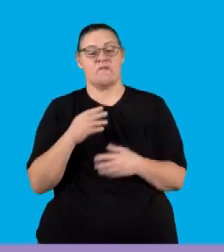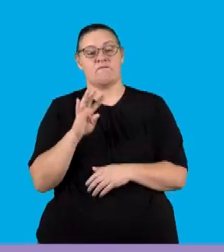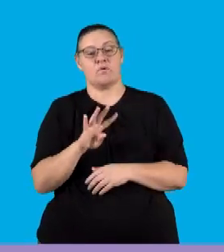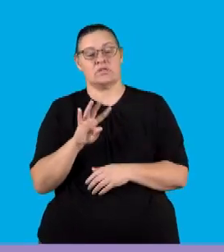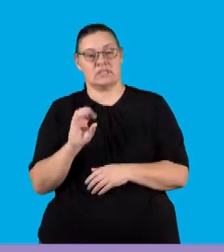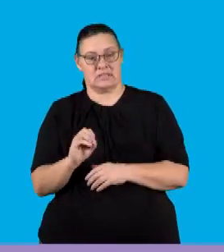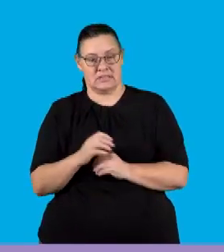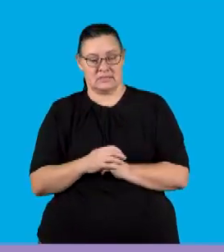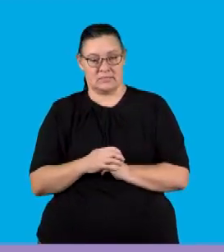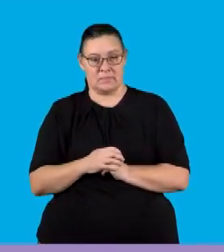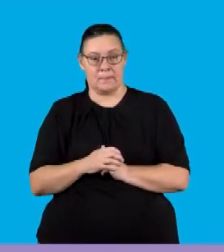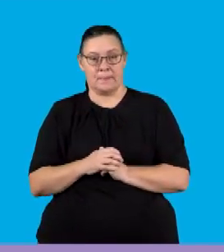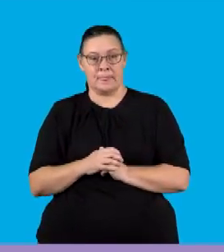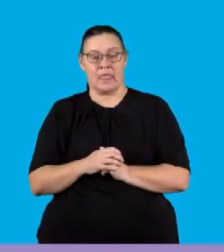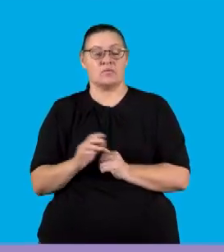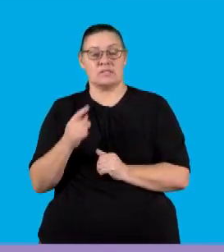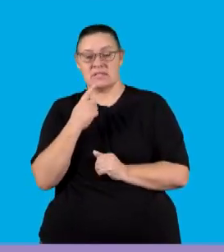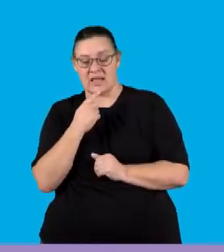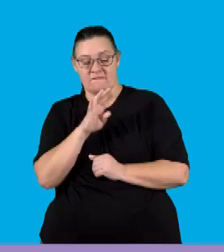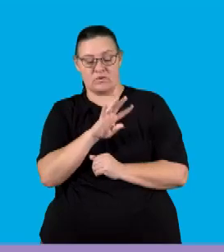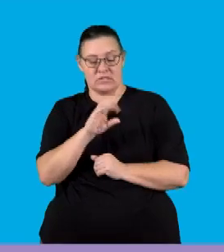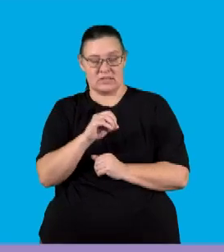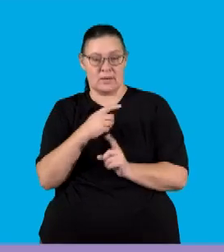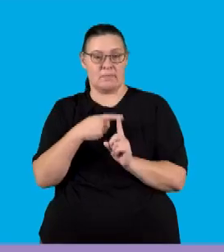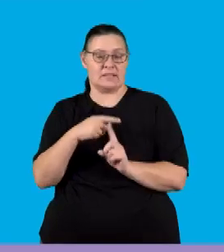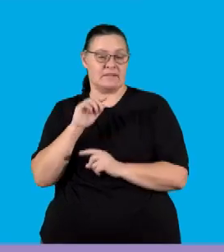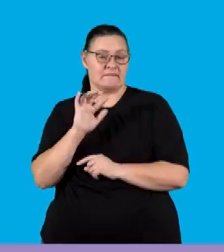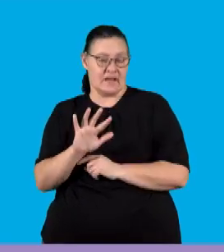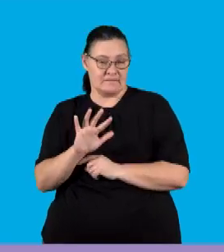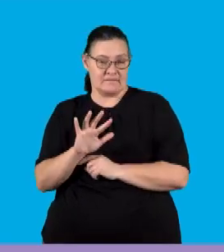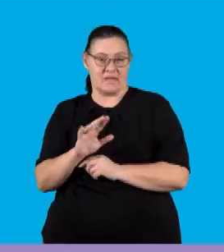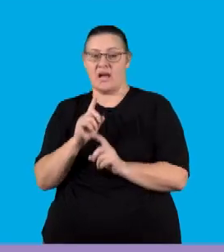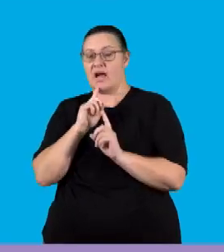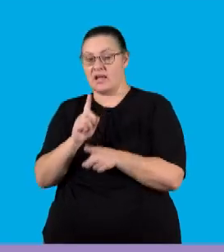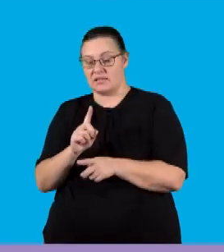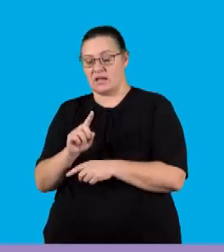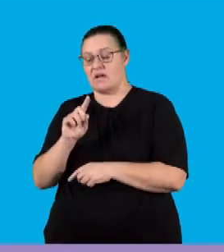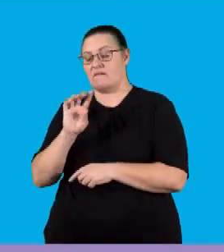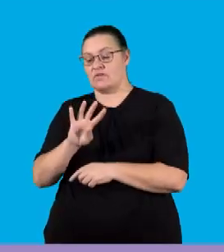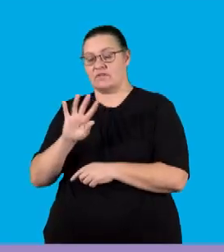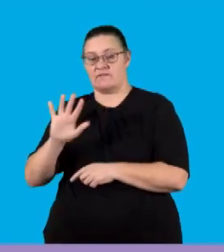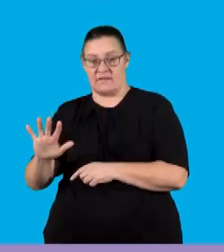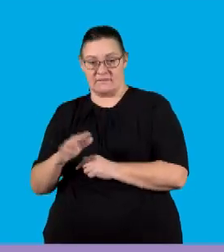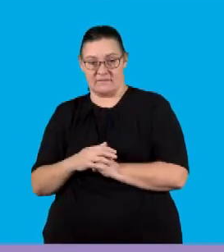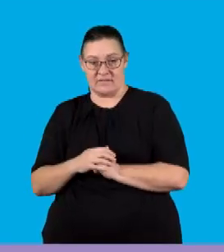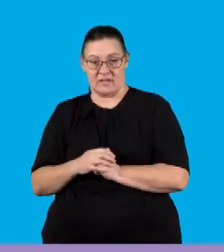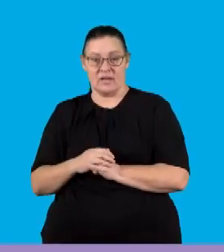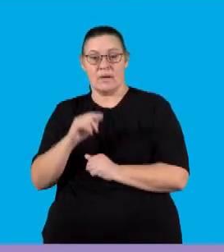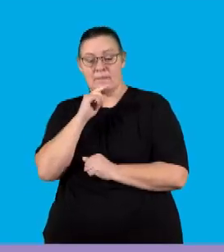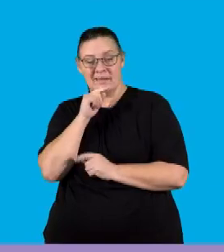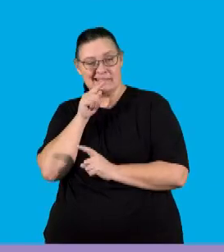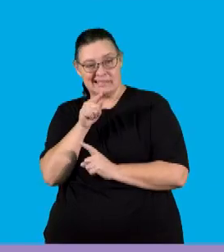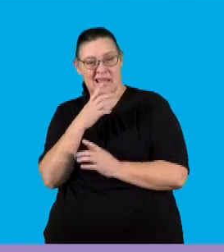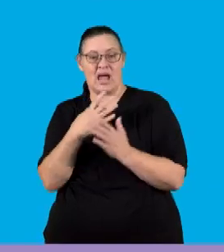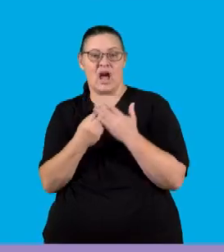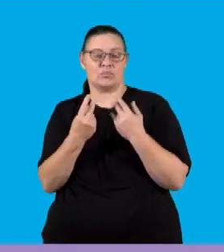a 40. And when we say 40 plus 5, our answer is 45. So that would